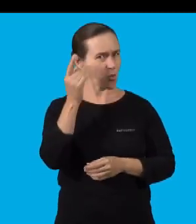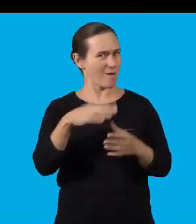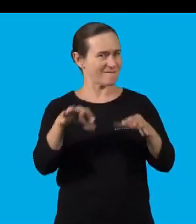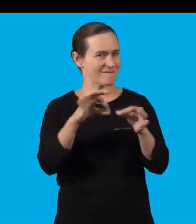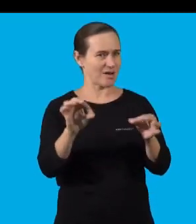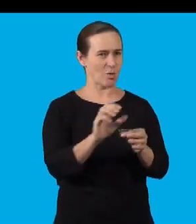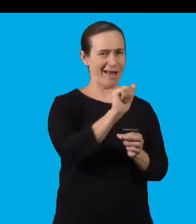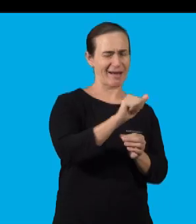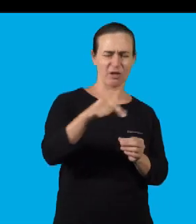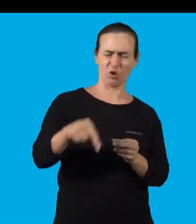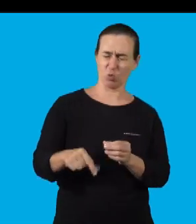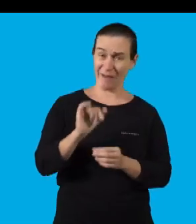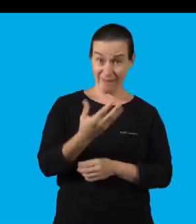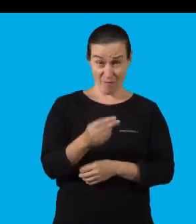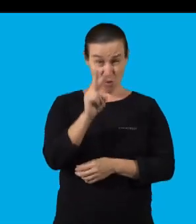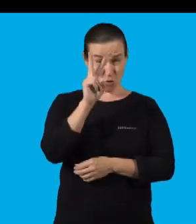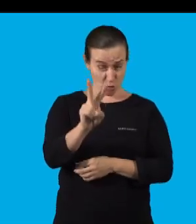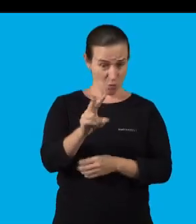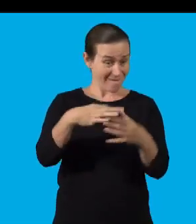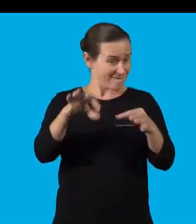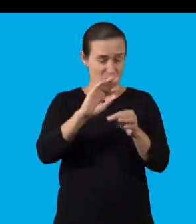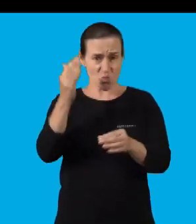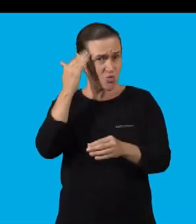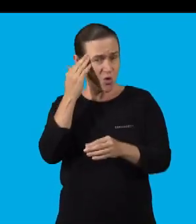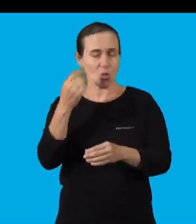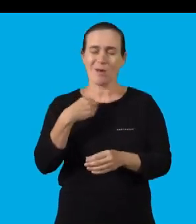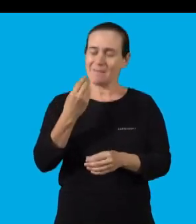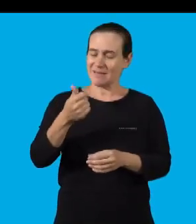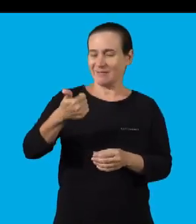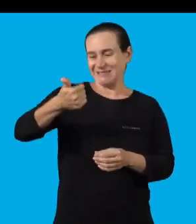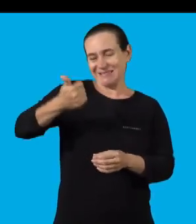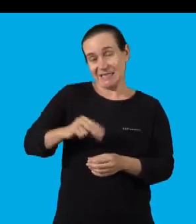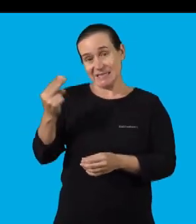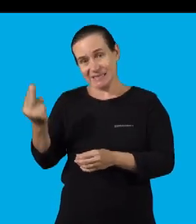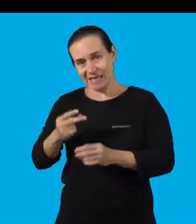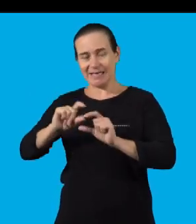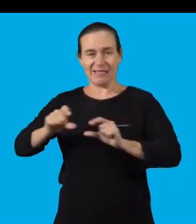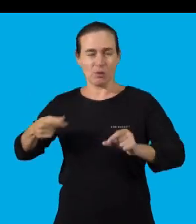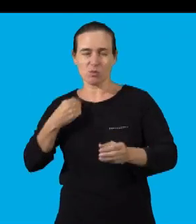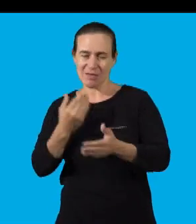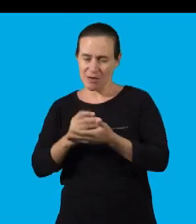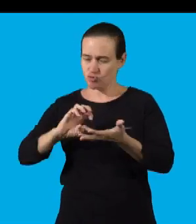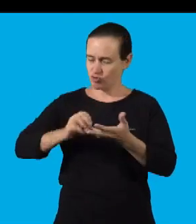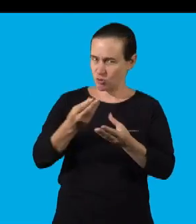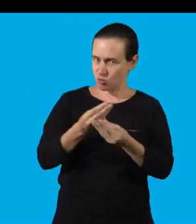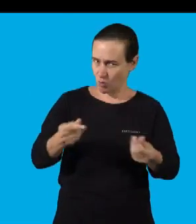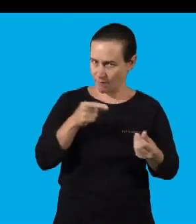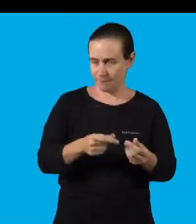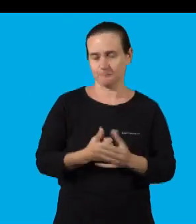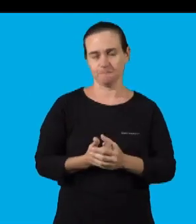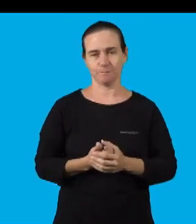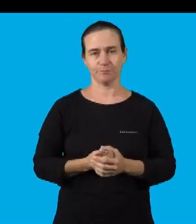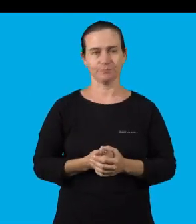which is a and a q. And whenever we have two unknowns, we need a second equation so that we can solve for these